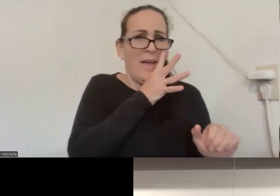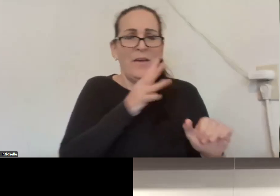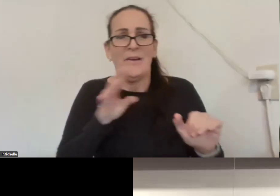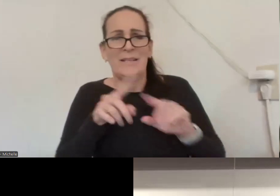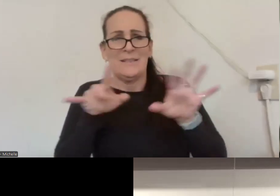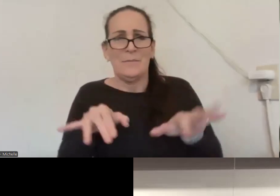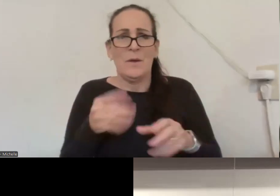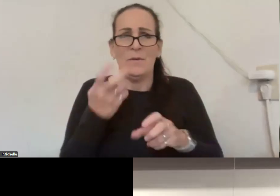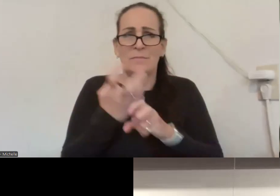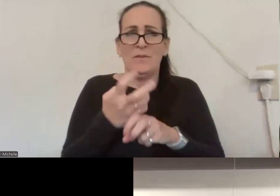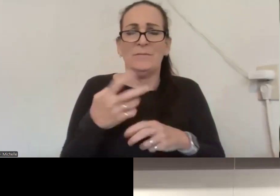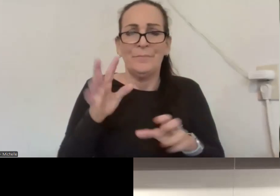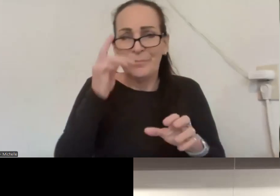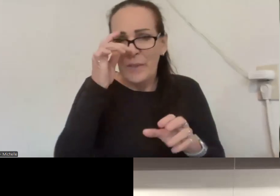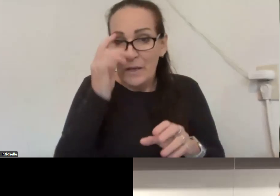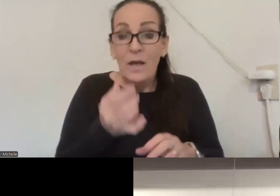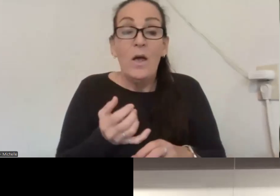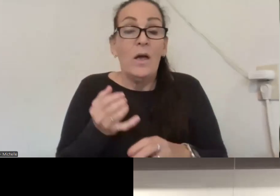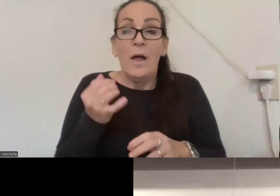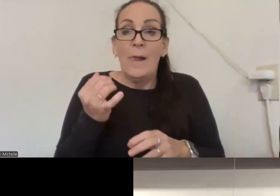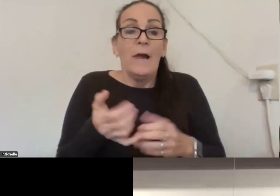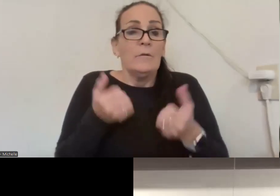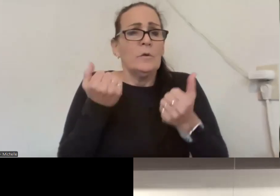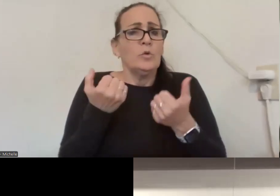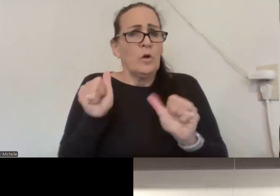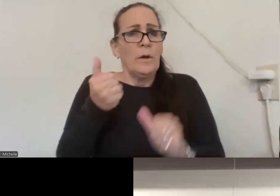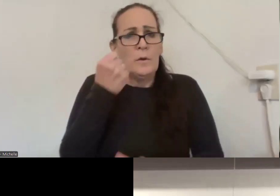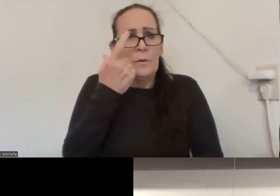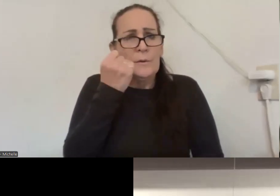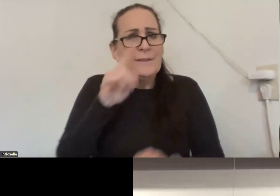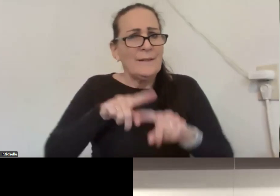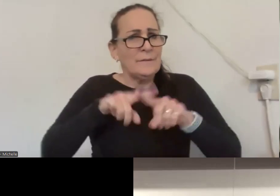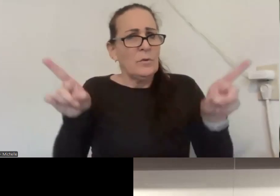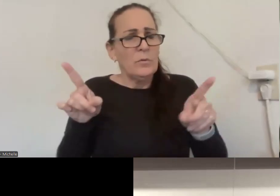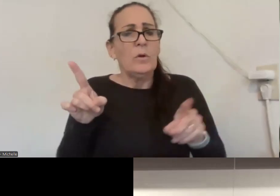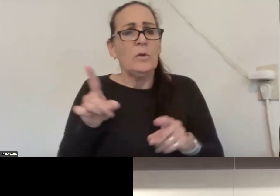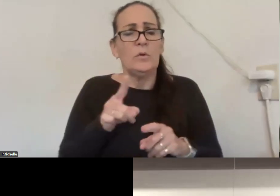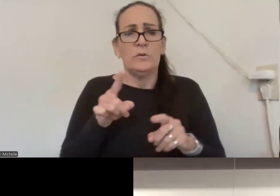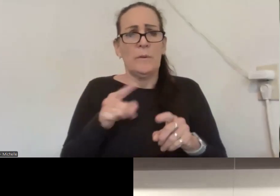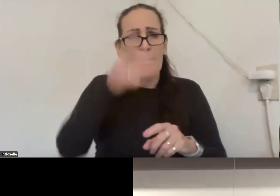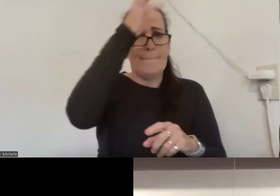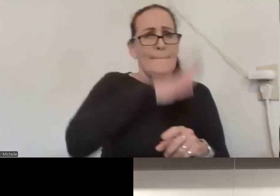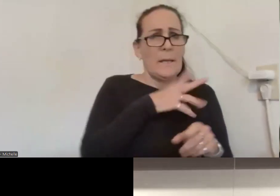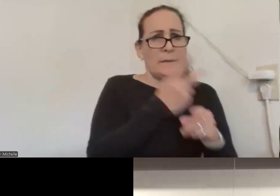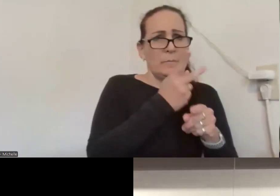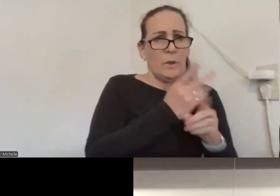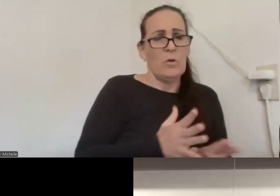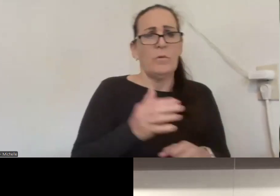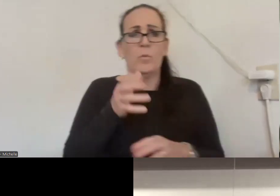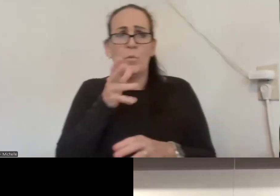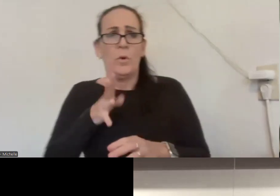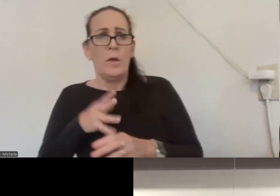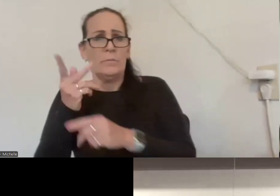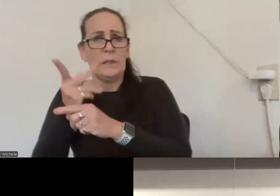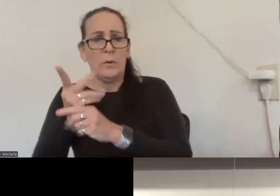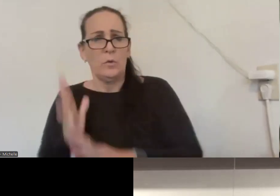of understand the differences between men and caregiving, and how to encourage